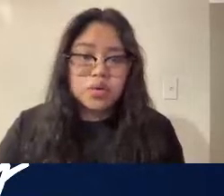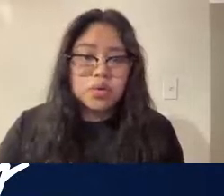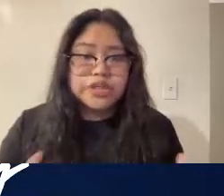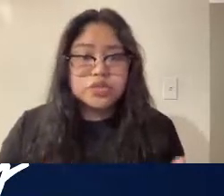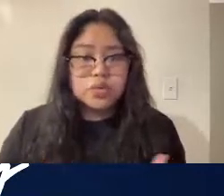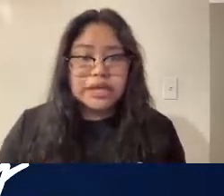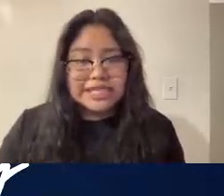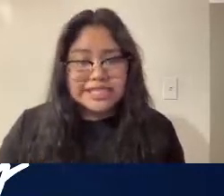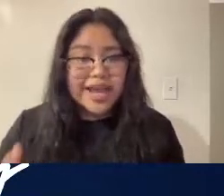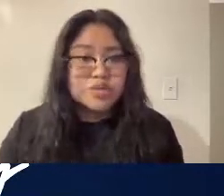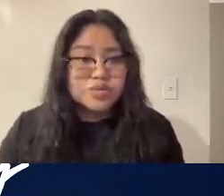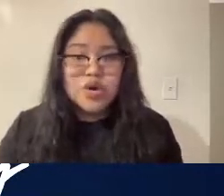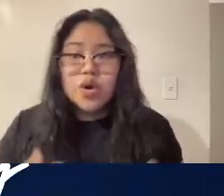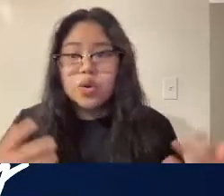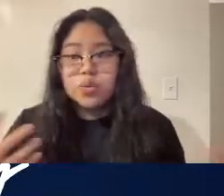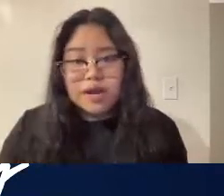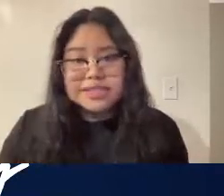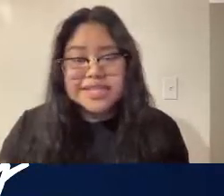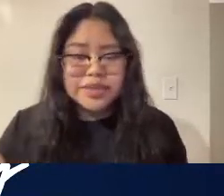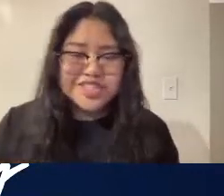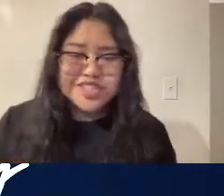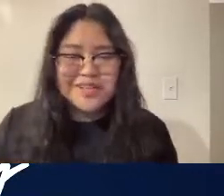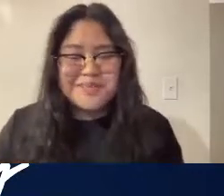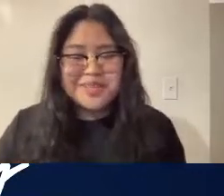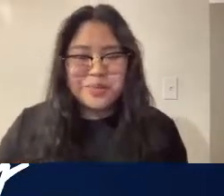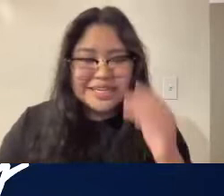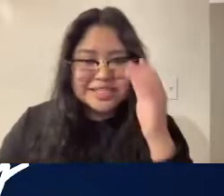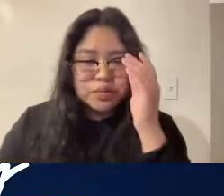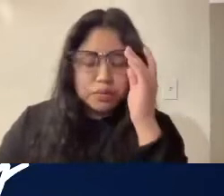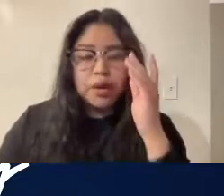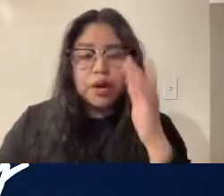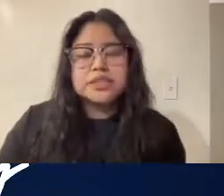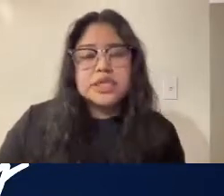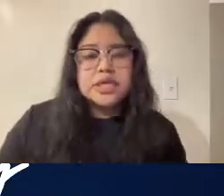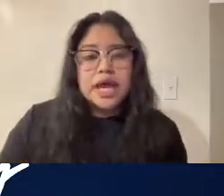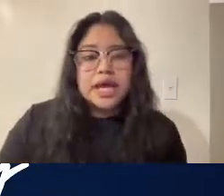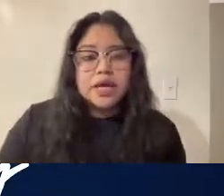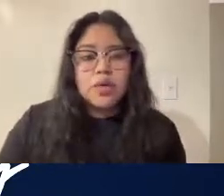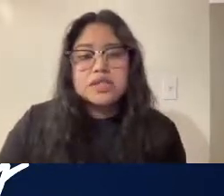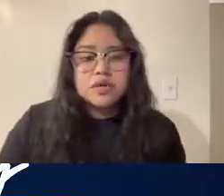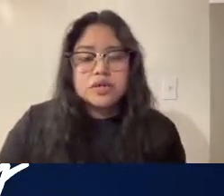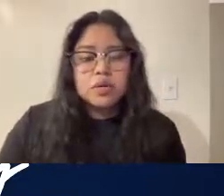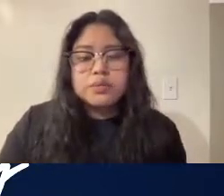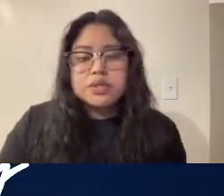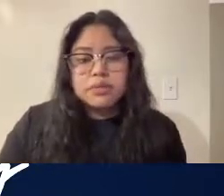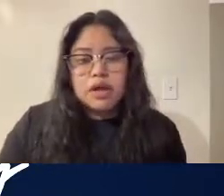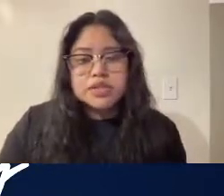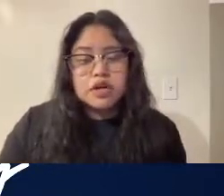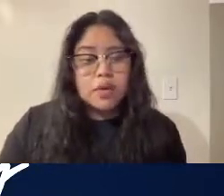their local regional organizing councils, or ROCs, as we like to call them in the organizing department. ROCs are the